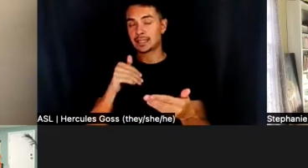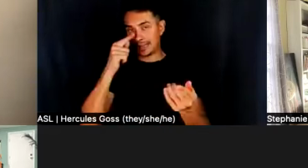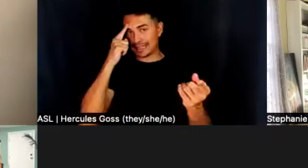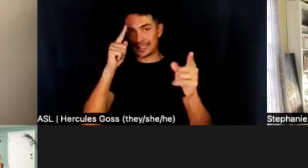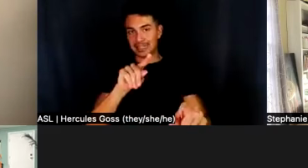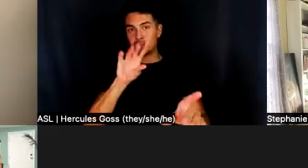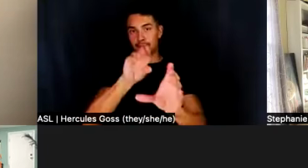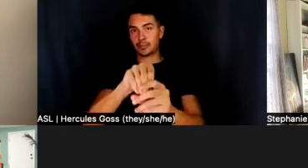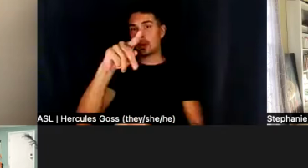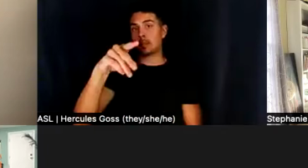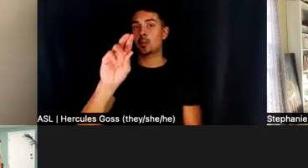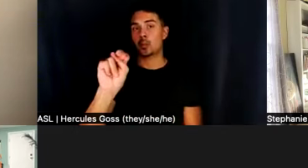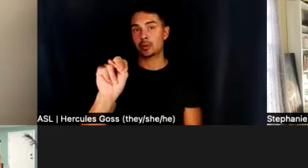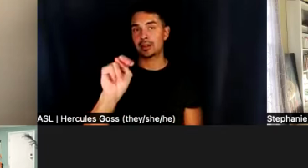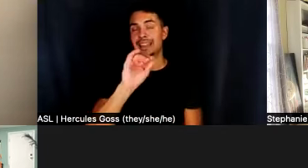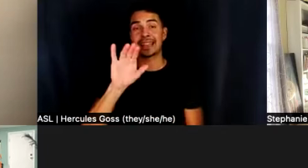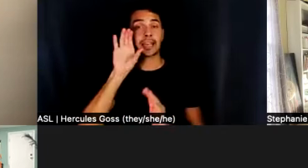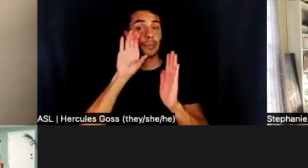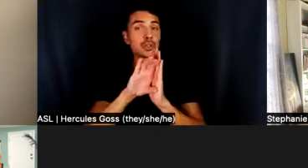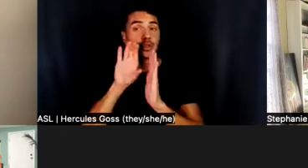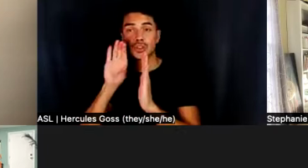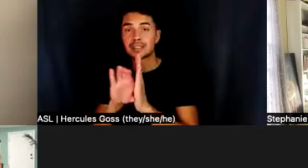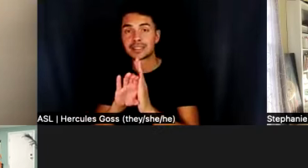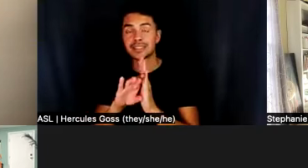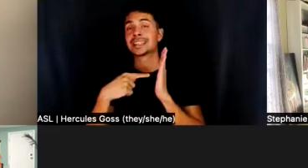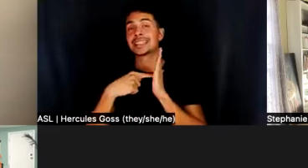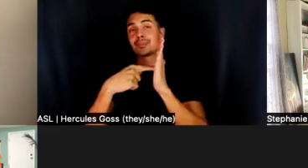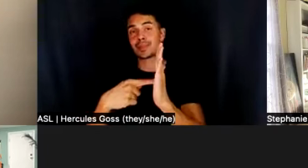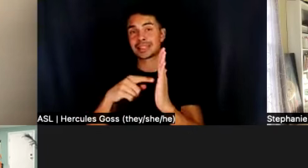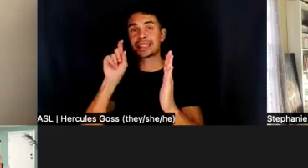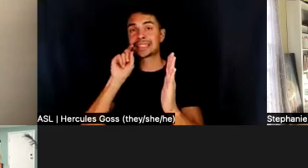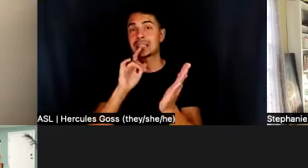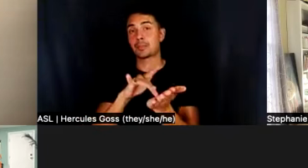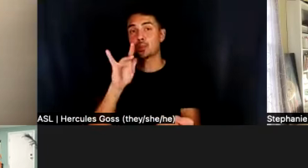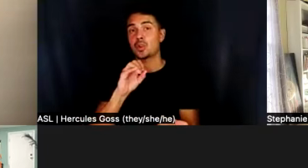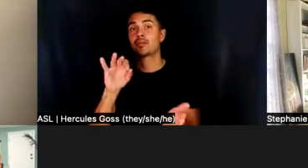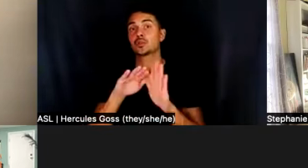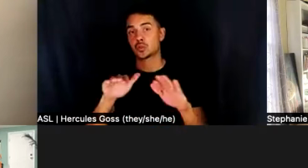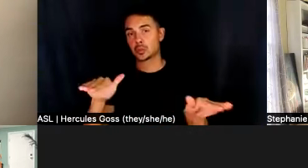in pornography, and those images depict the sexual abuse of children.